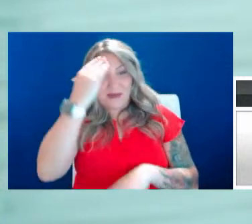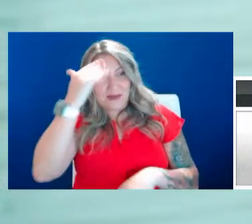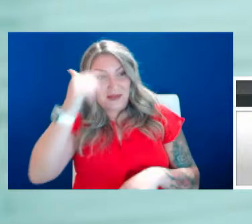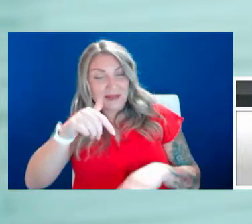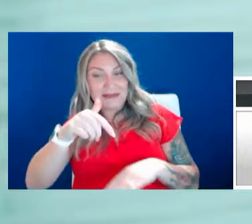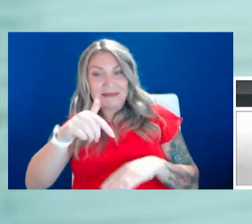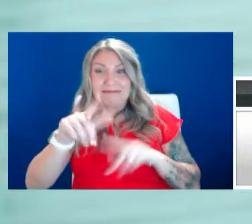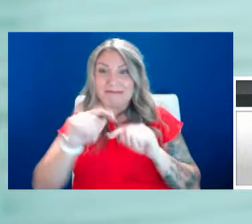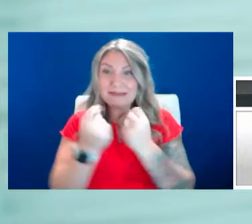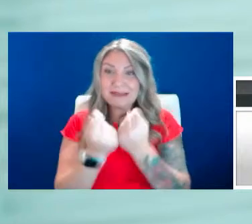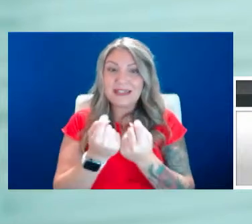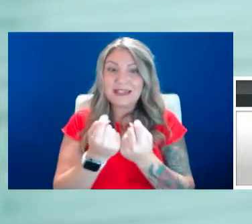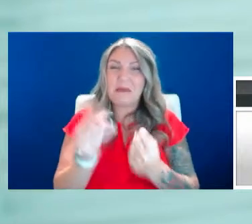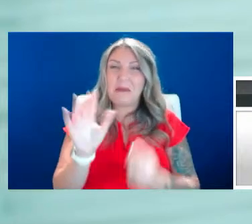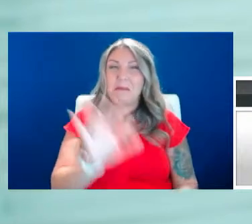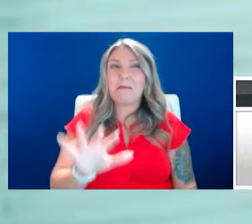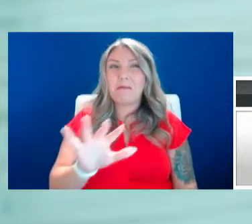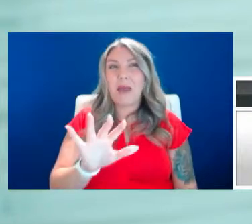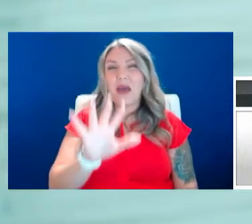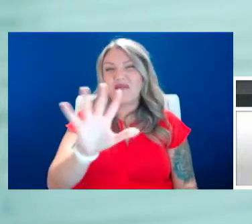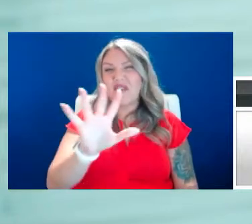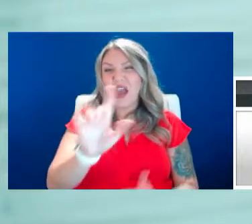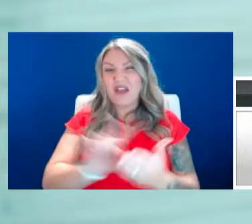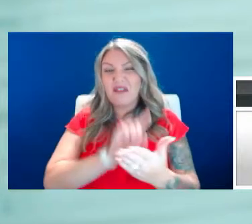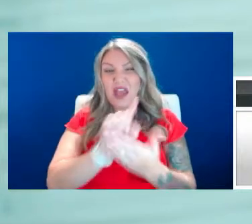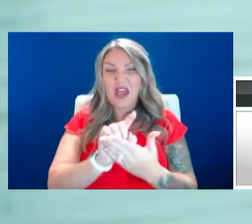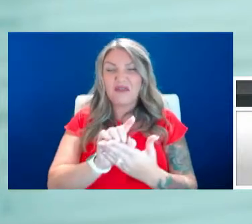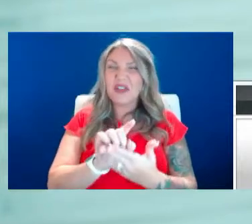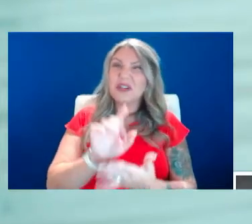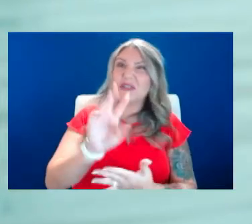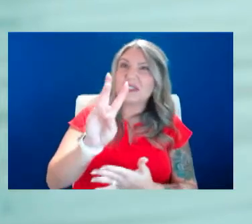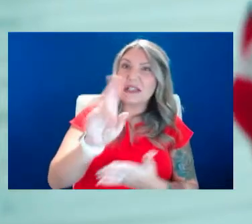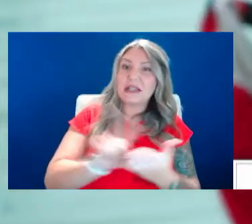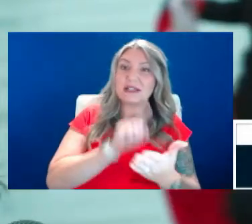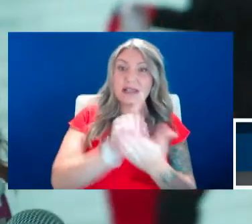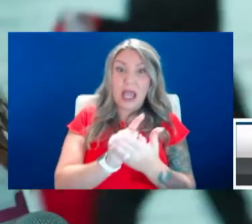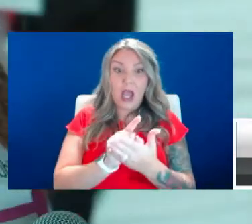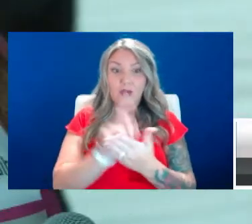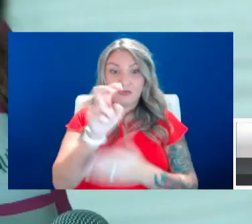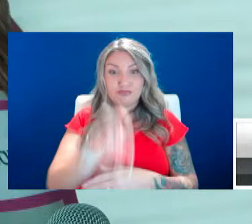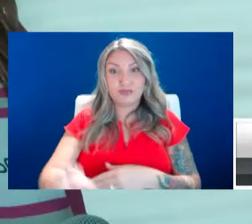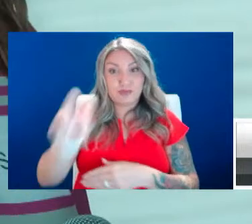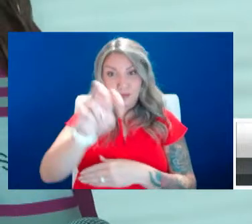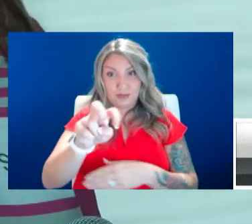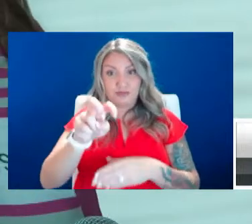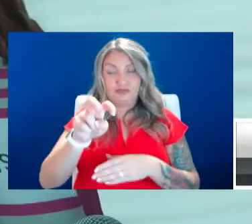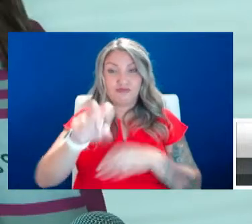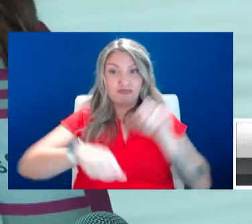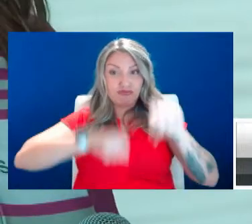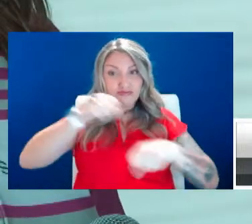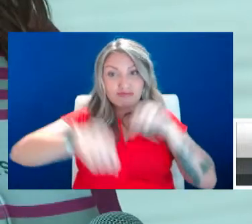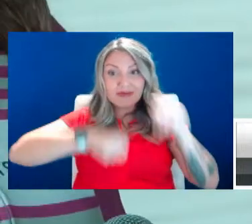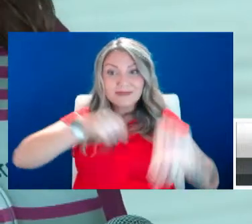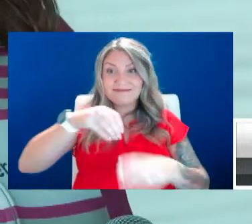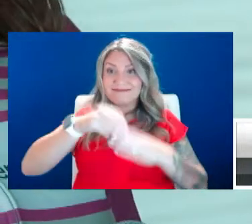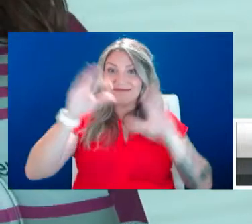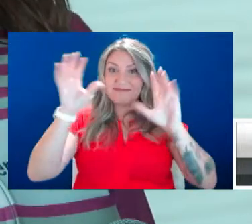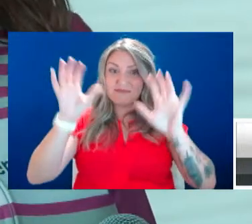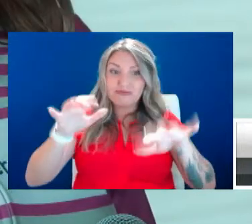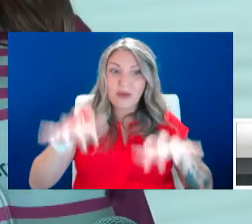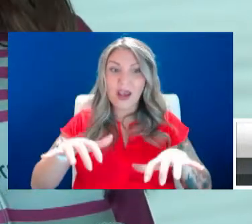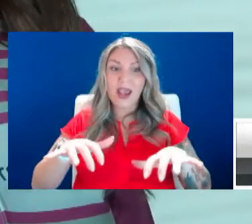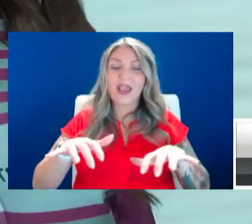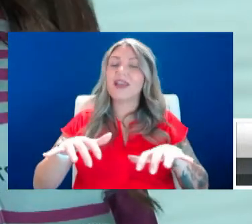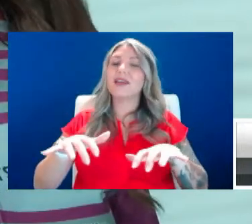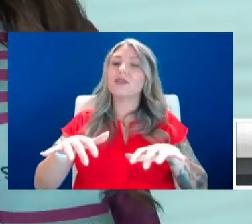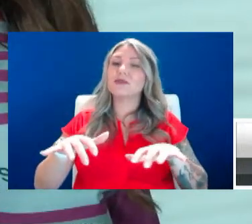has about a 5.5 hour, 6 hour trip in the rain as they pedal their way to Columbia today.